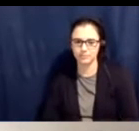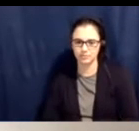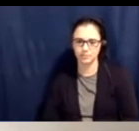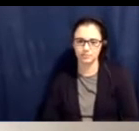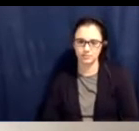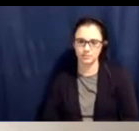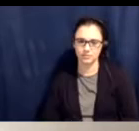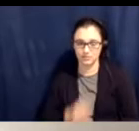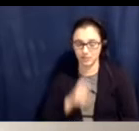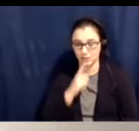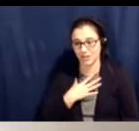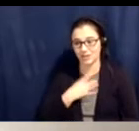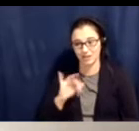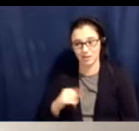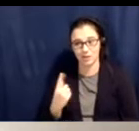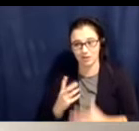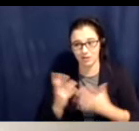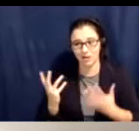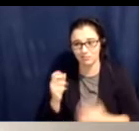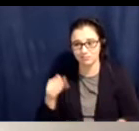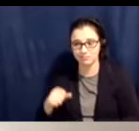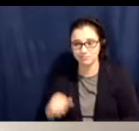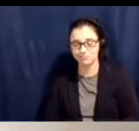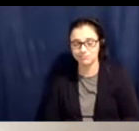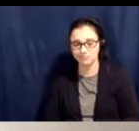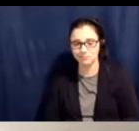yeah, I really like that one a lot.